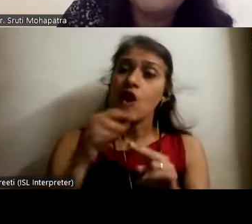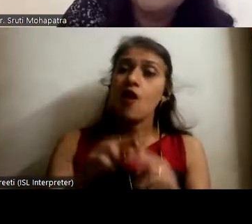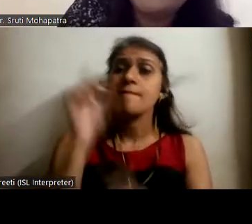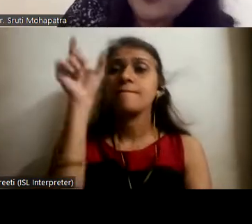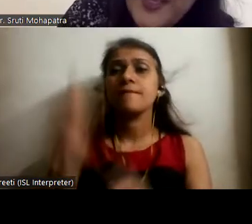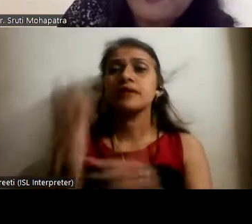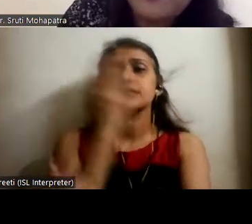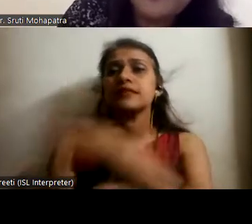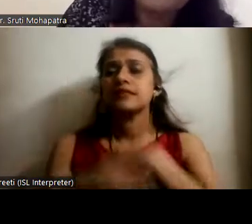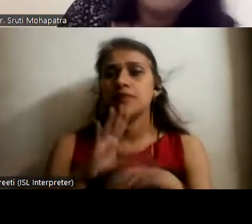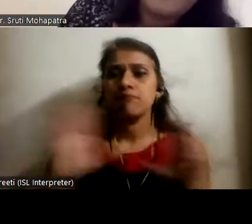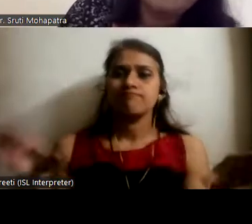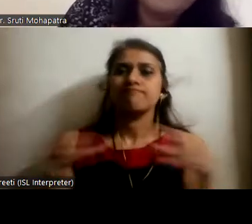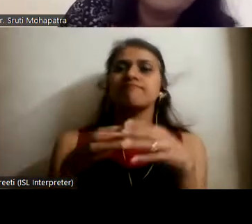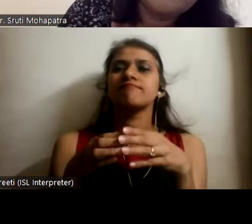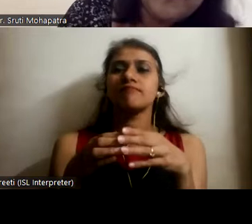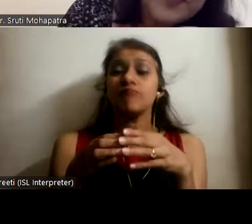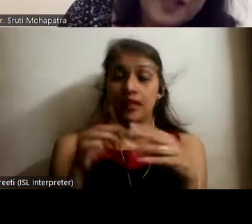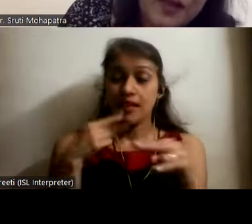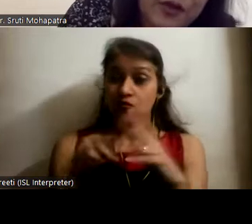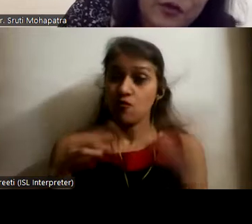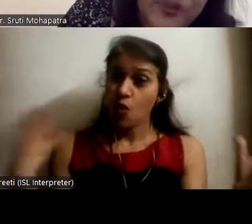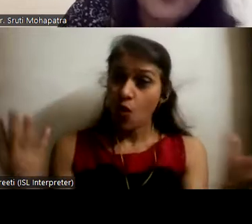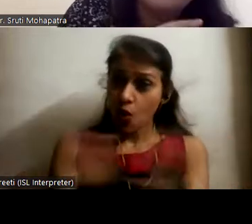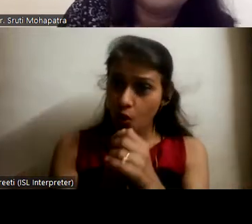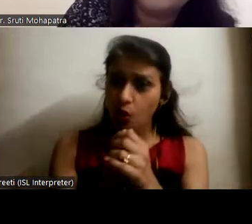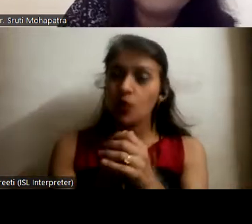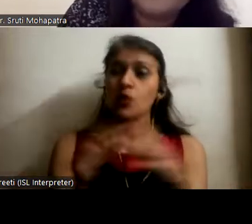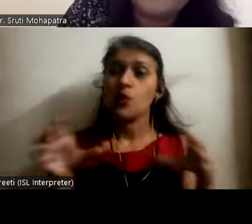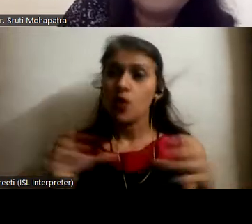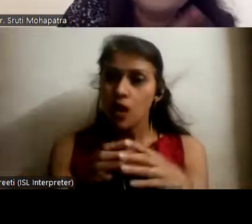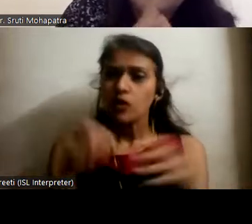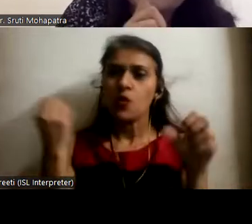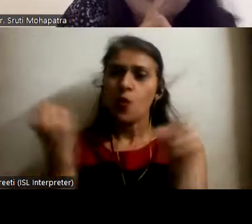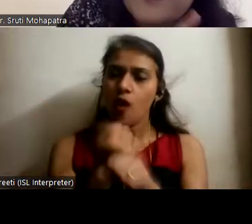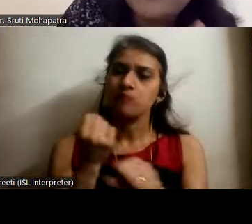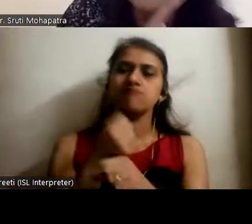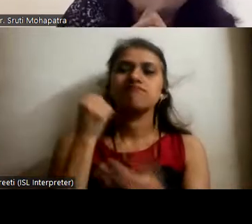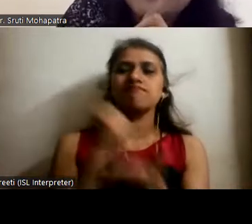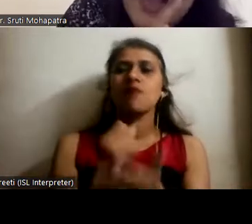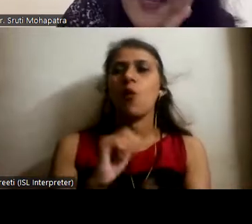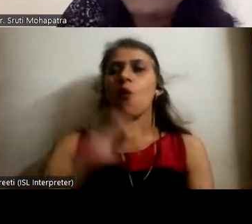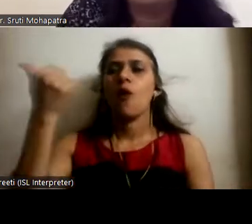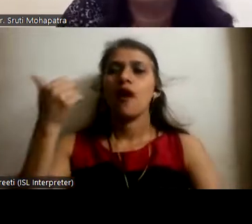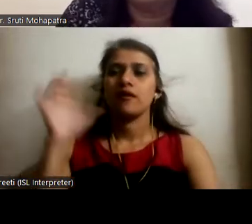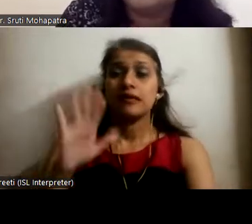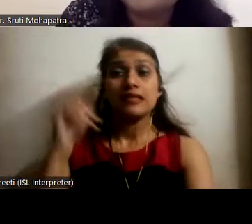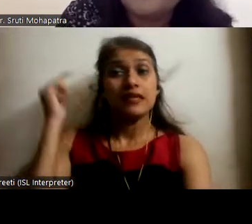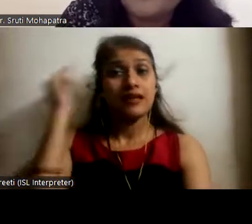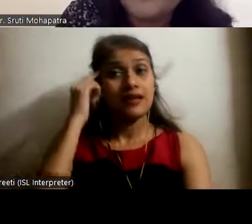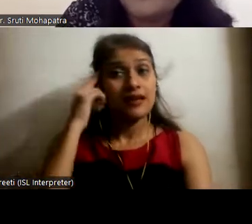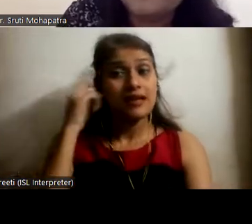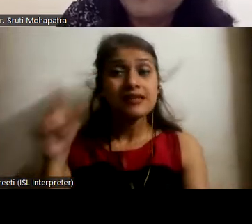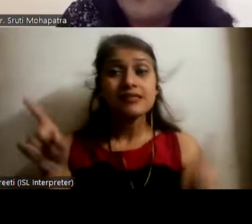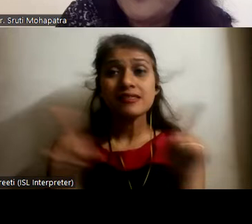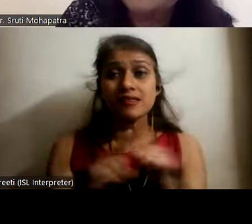India. And together we have been working towards our right. And this understanding of the